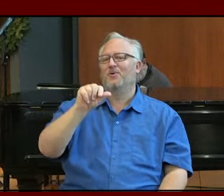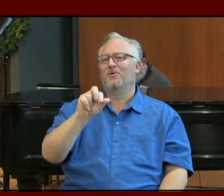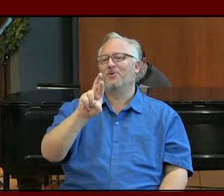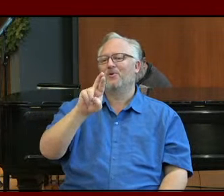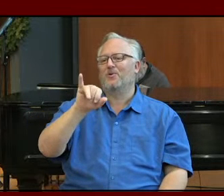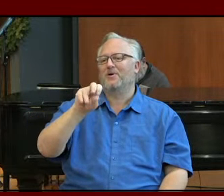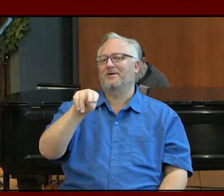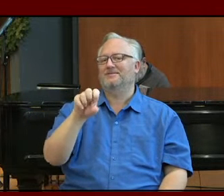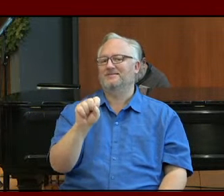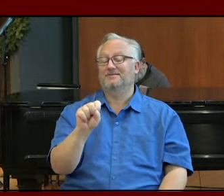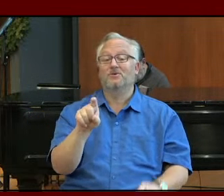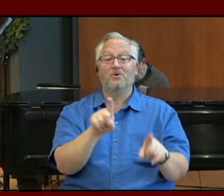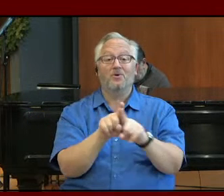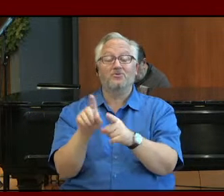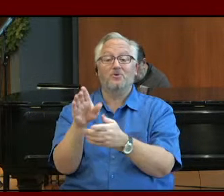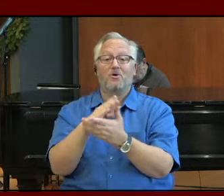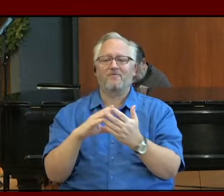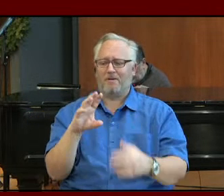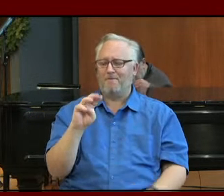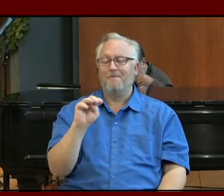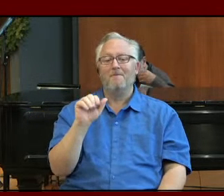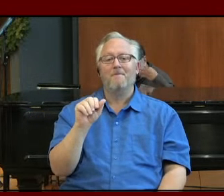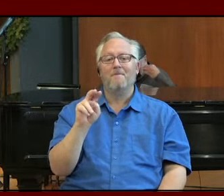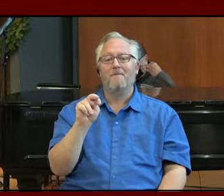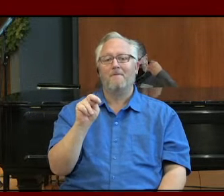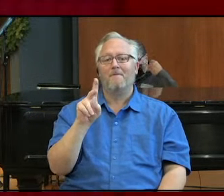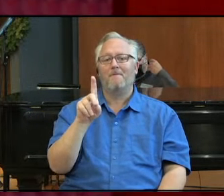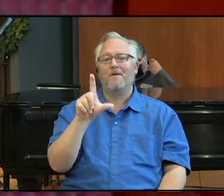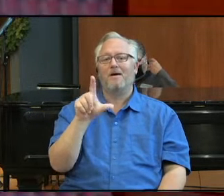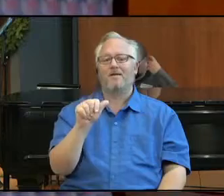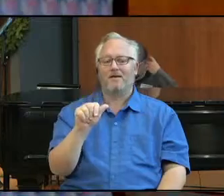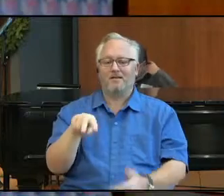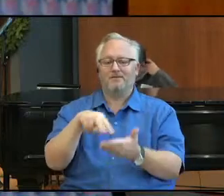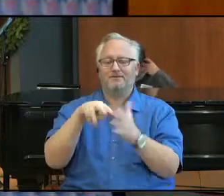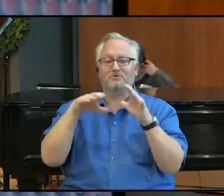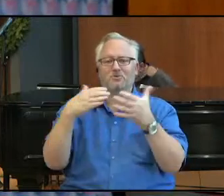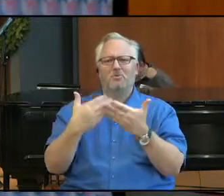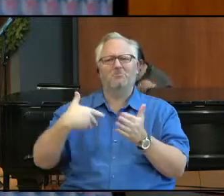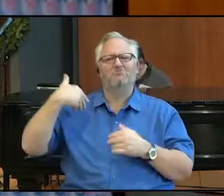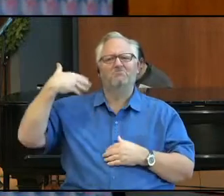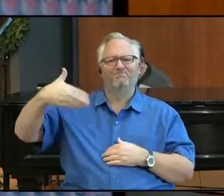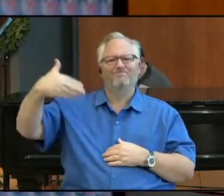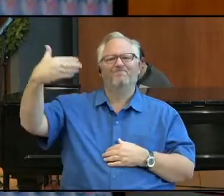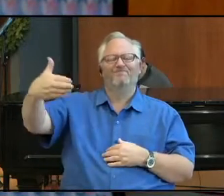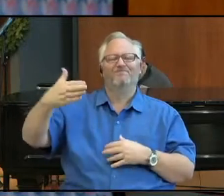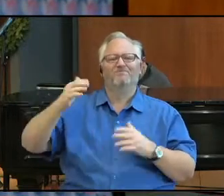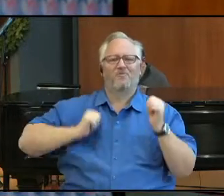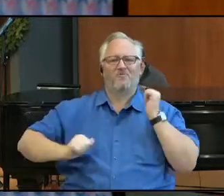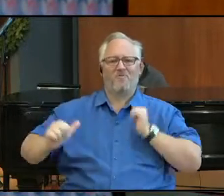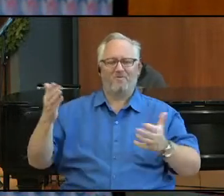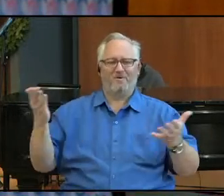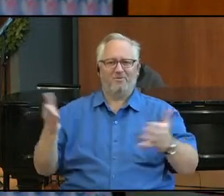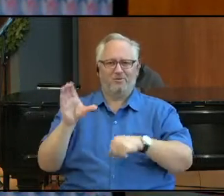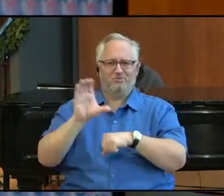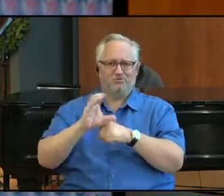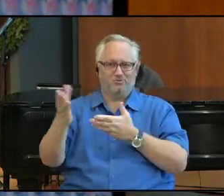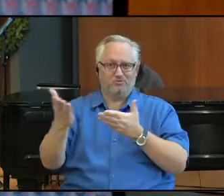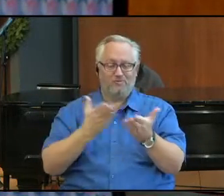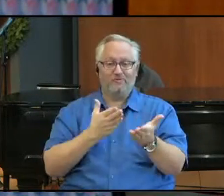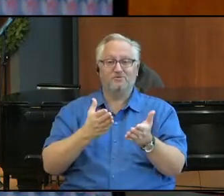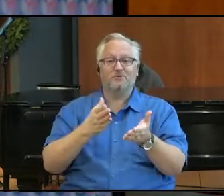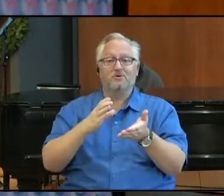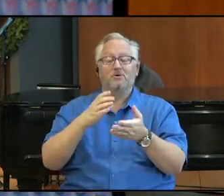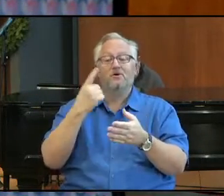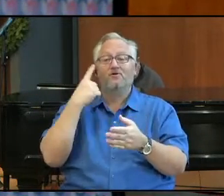She was also a member of the mandala dance group that performed periodically at church services. She wrote cards